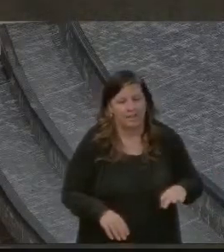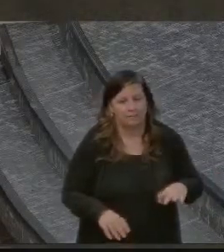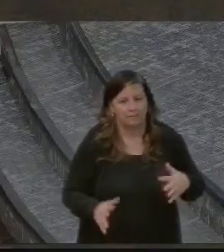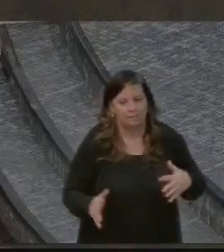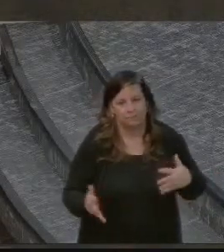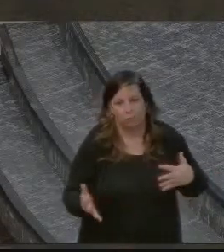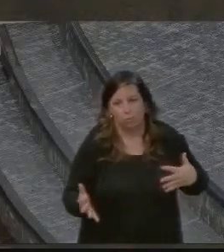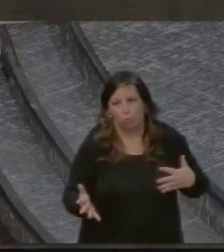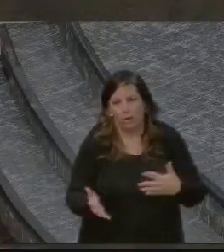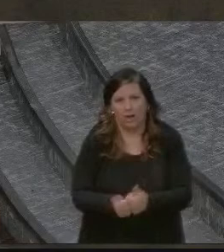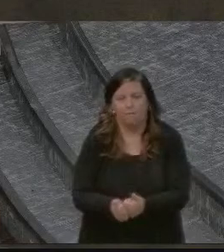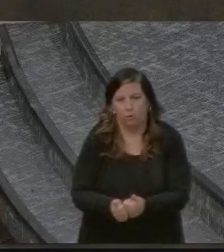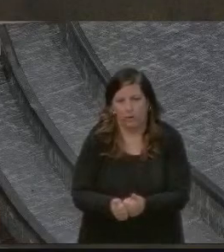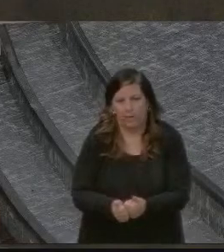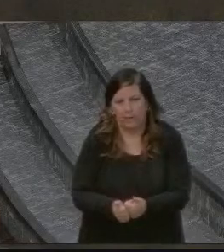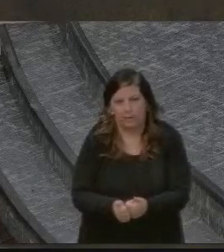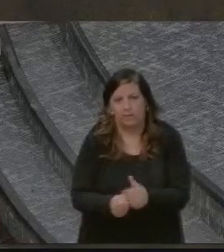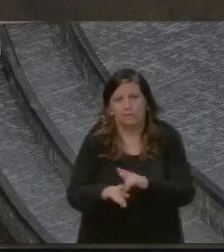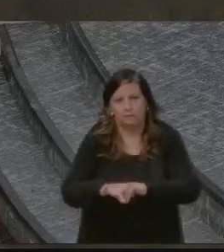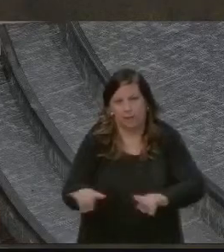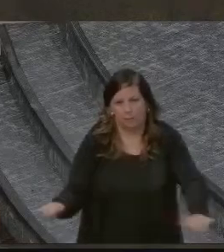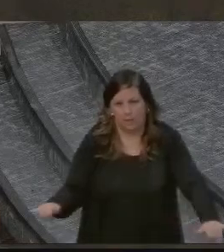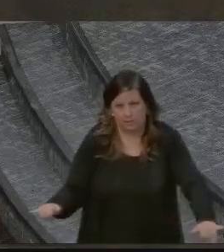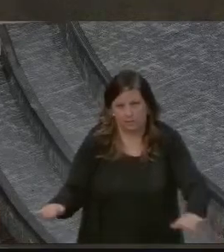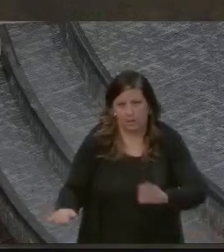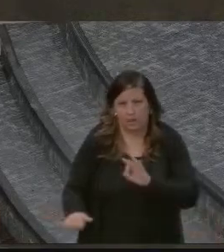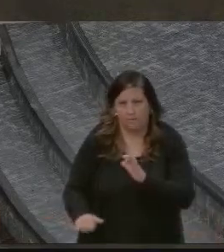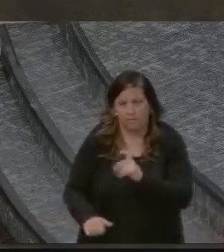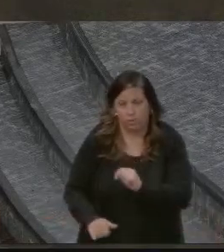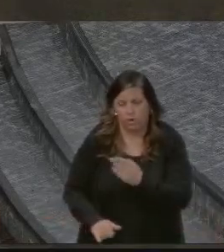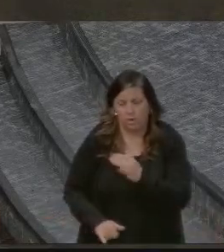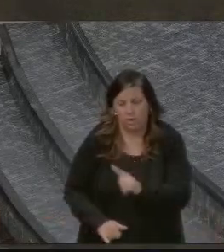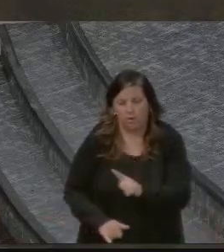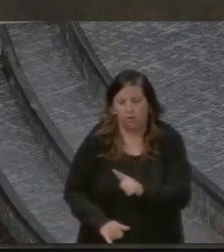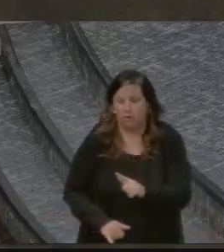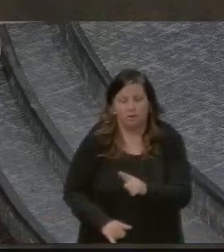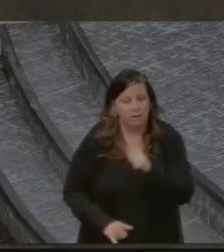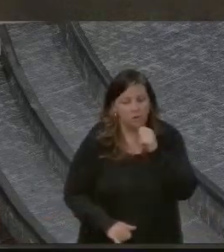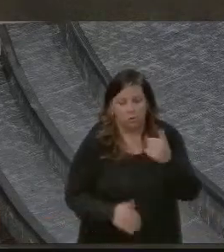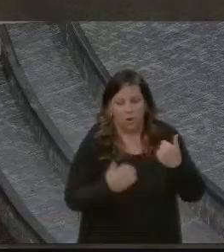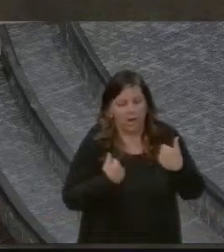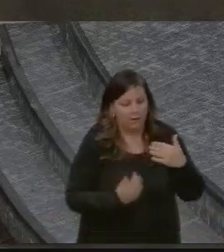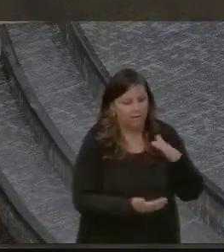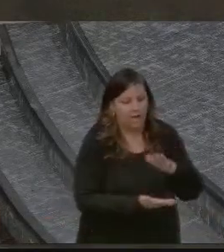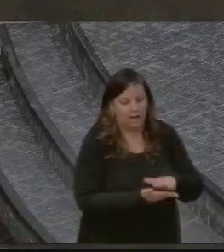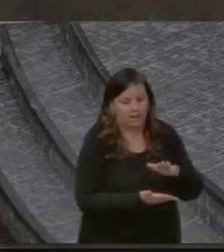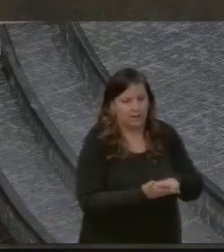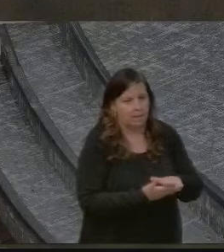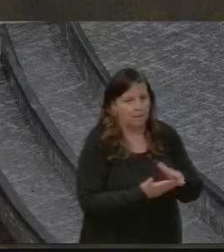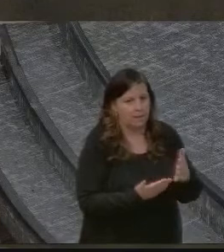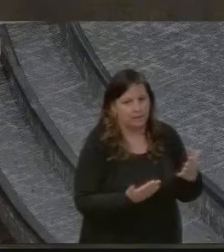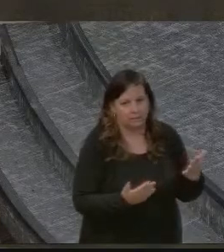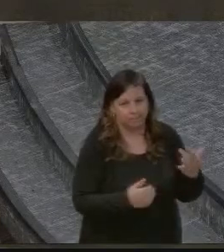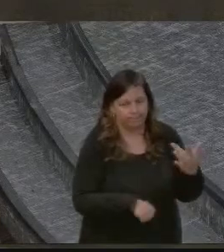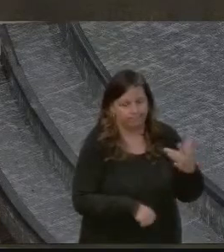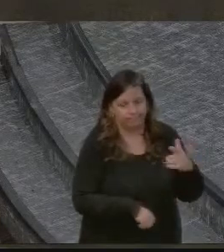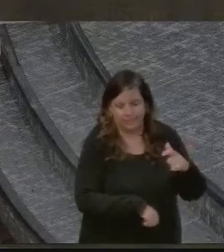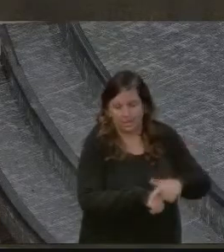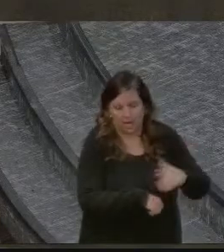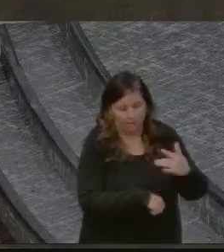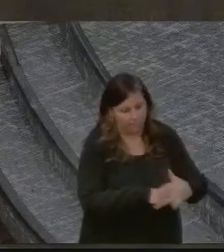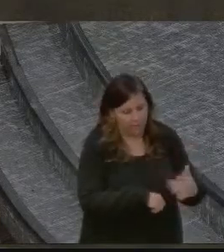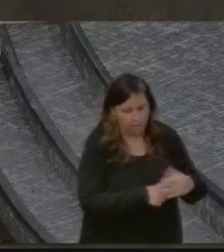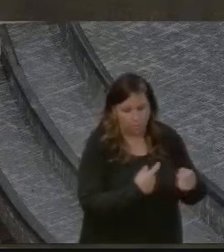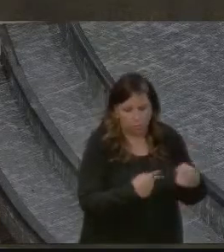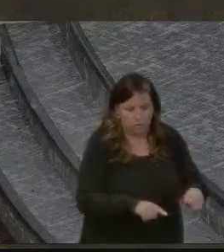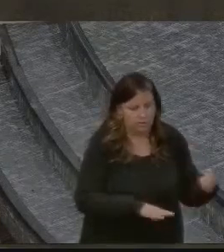simultaneously at Foothills that you would not have academic space in the day to take if you were taking a